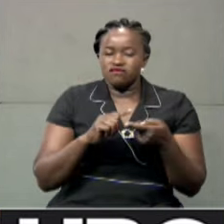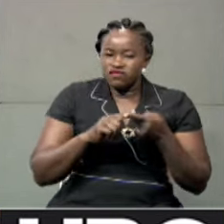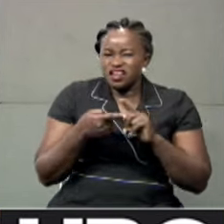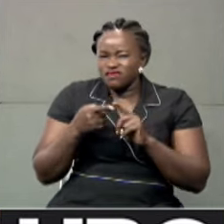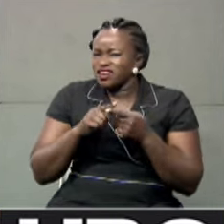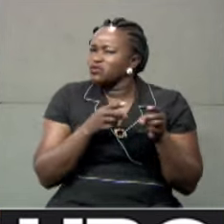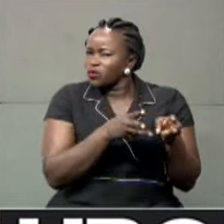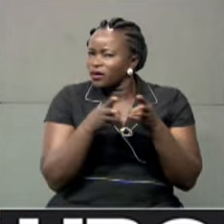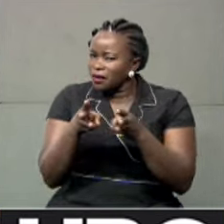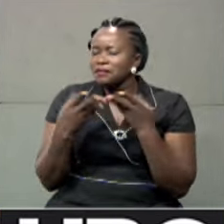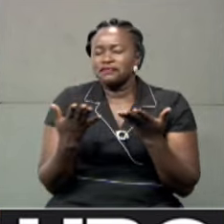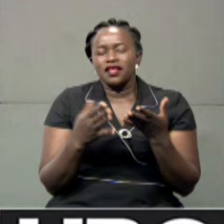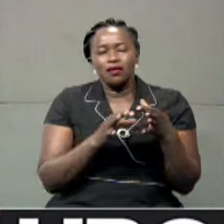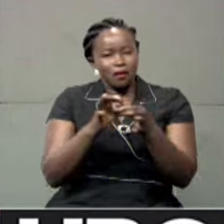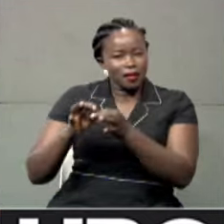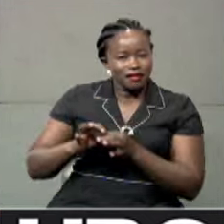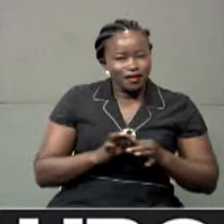friendship, cooperation,